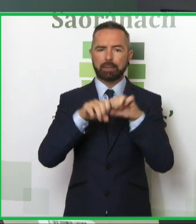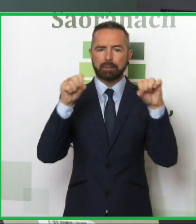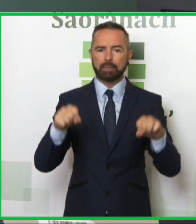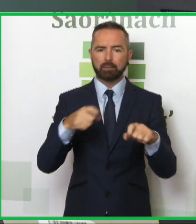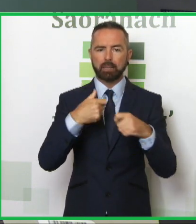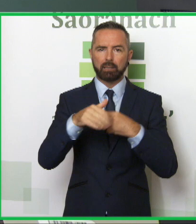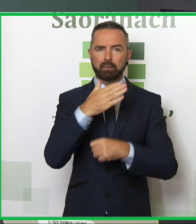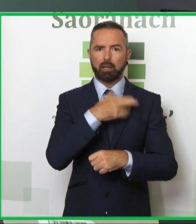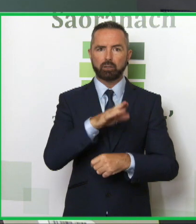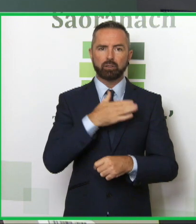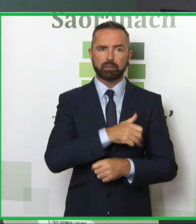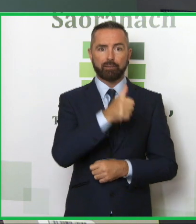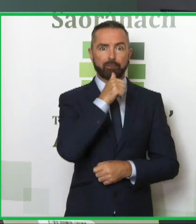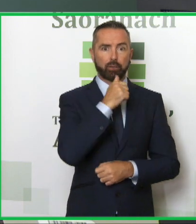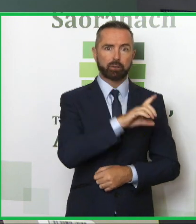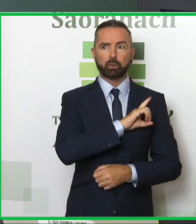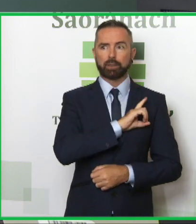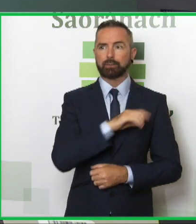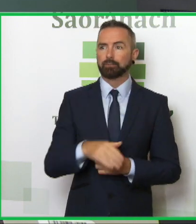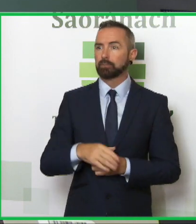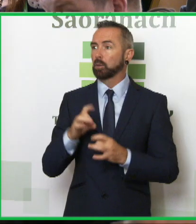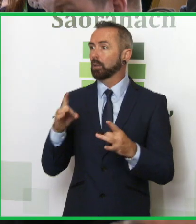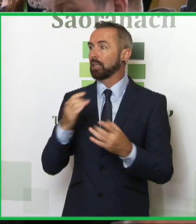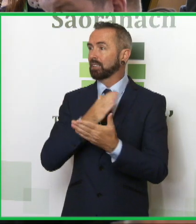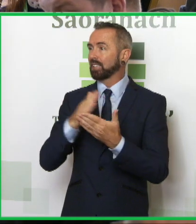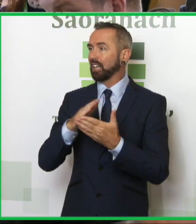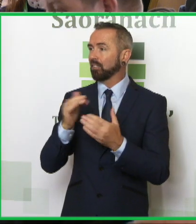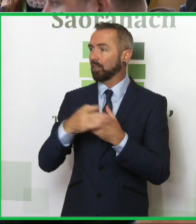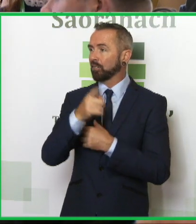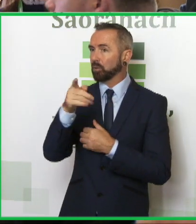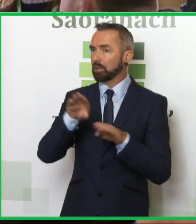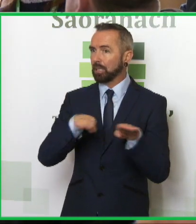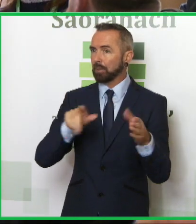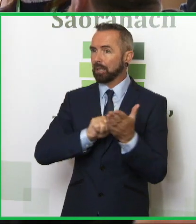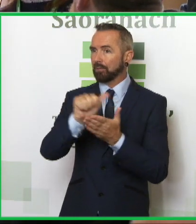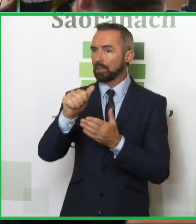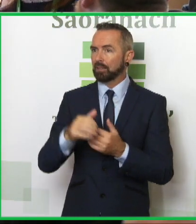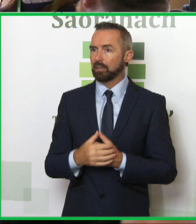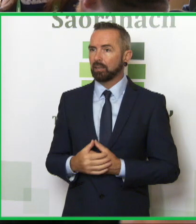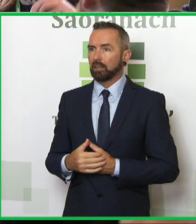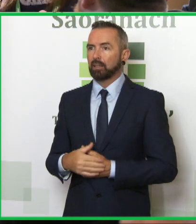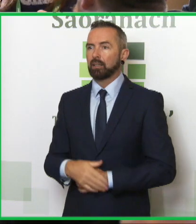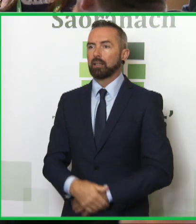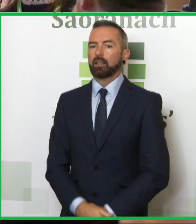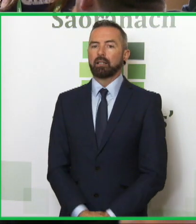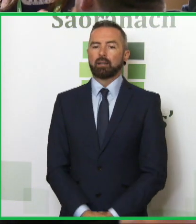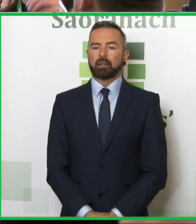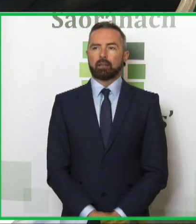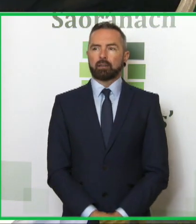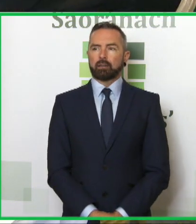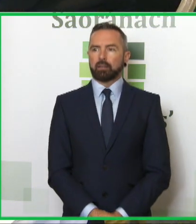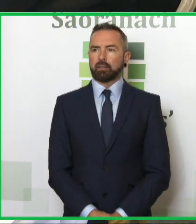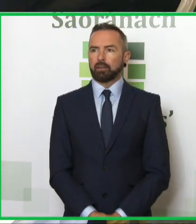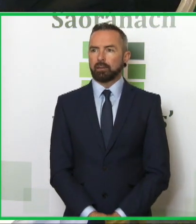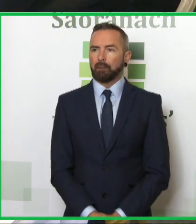post. Yeah. Does that clarify the question for table 11? Okay, so I'm going to propose now we